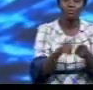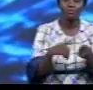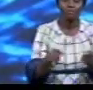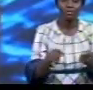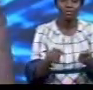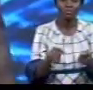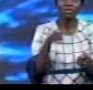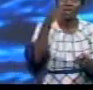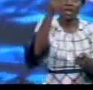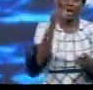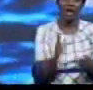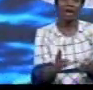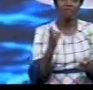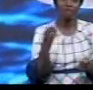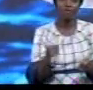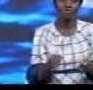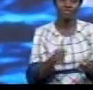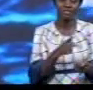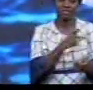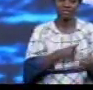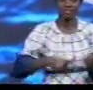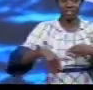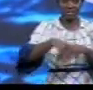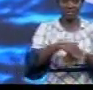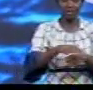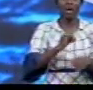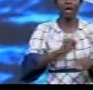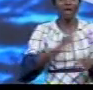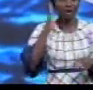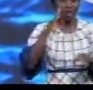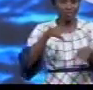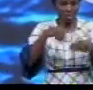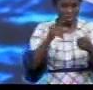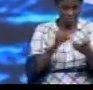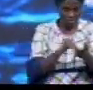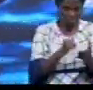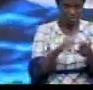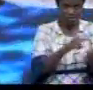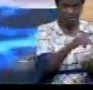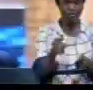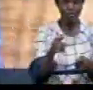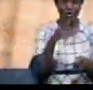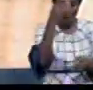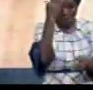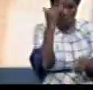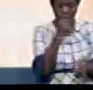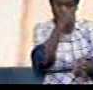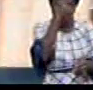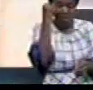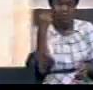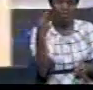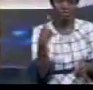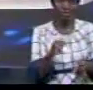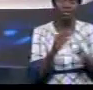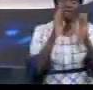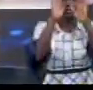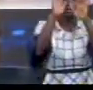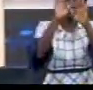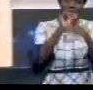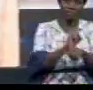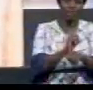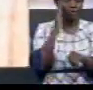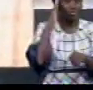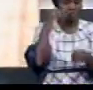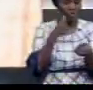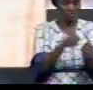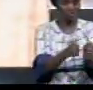you. Because this sign shall follow them that believe. In my name, they will